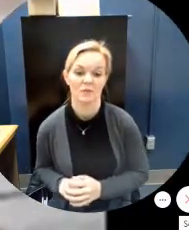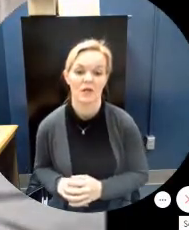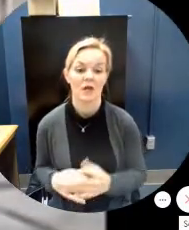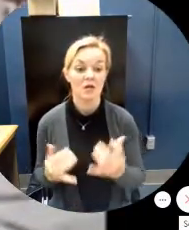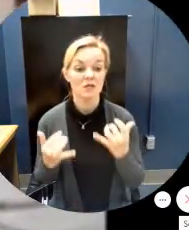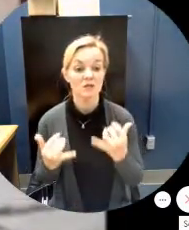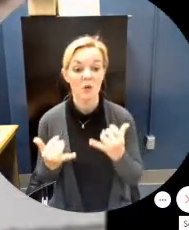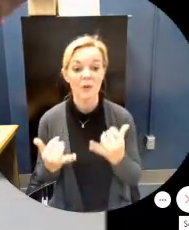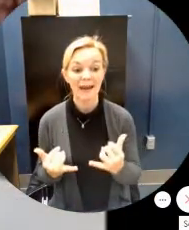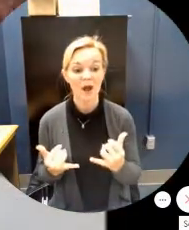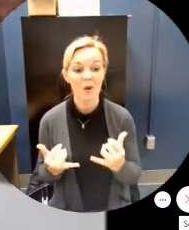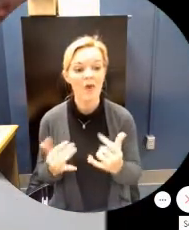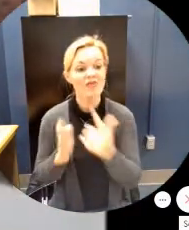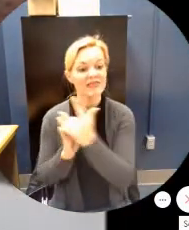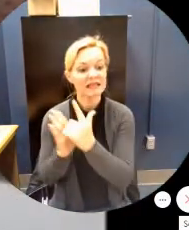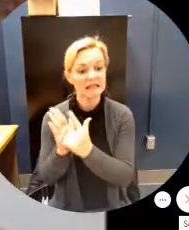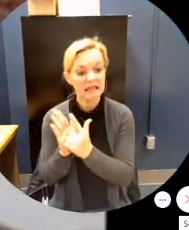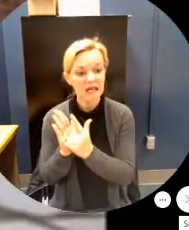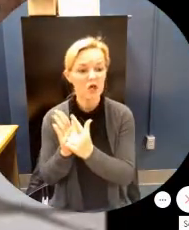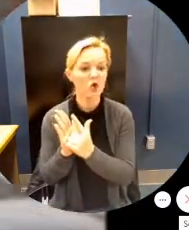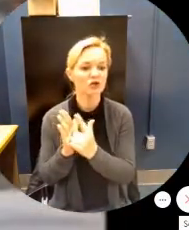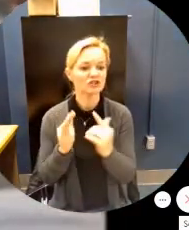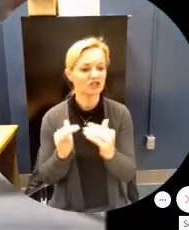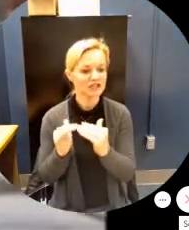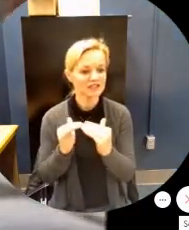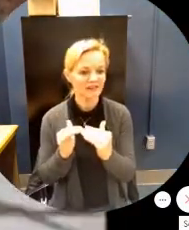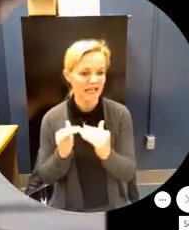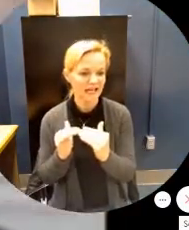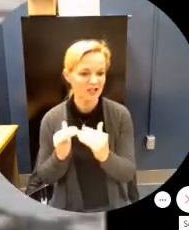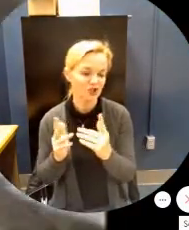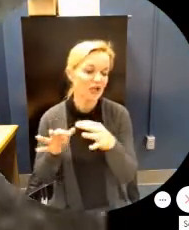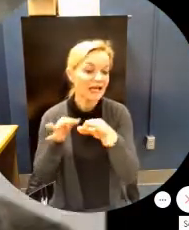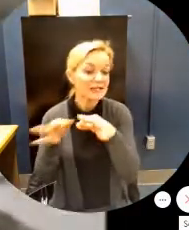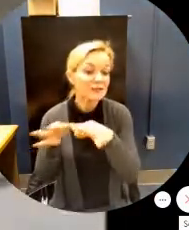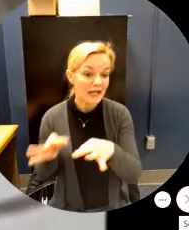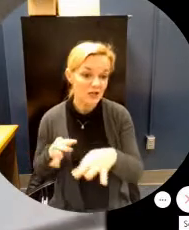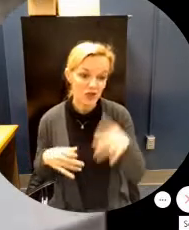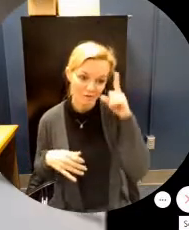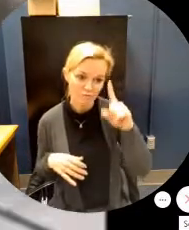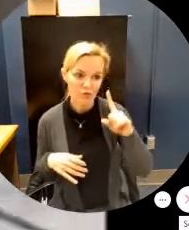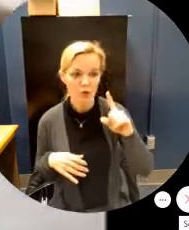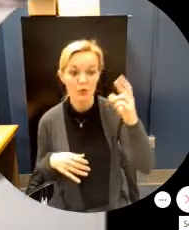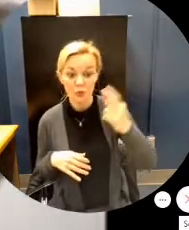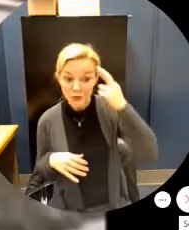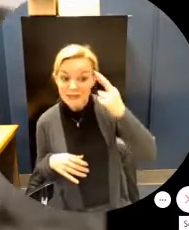The legal justification to shoot centers around the officer's sense of imminent danger.